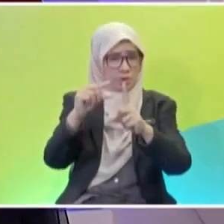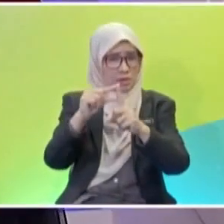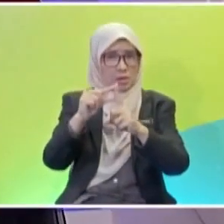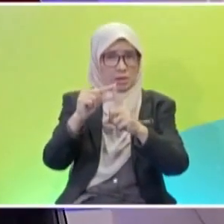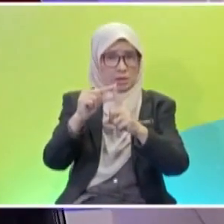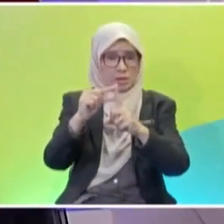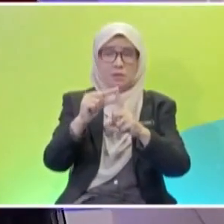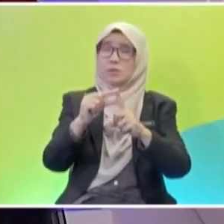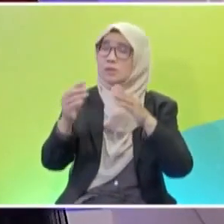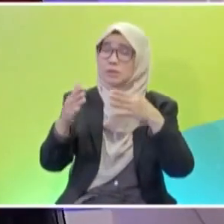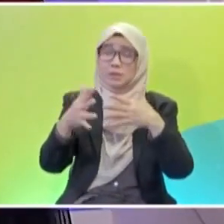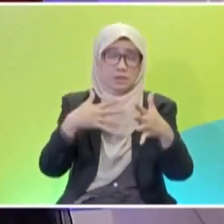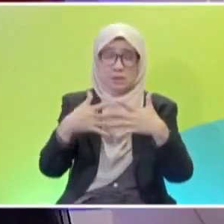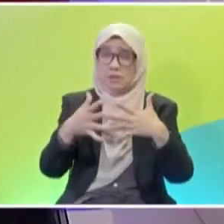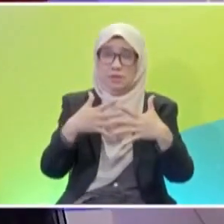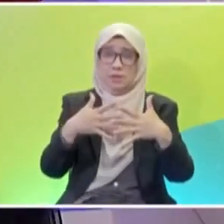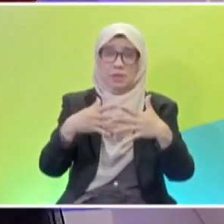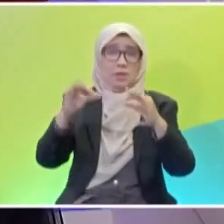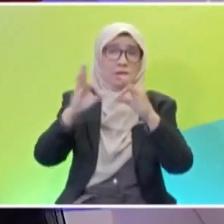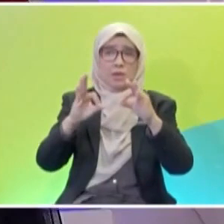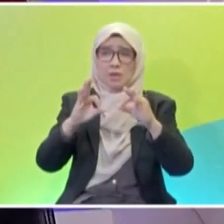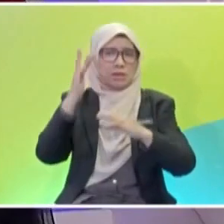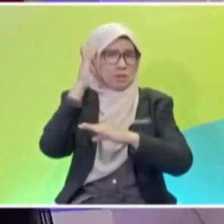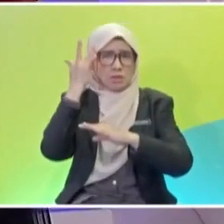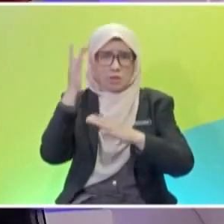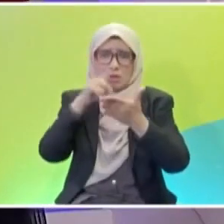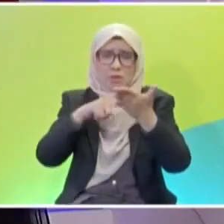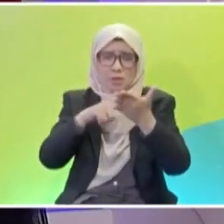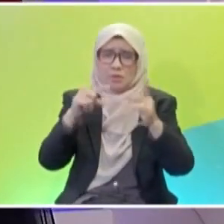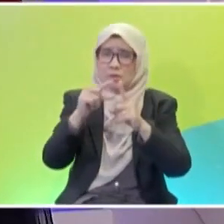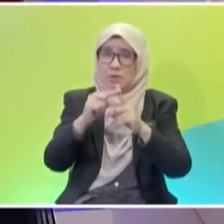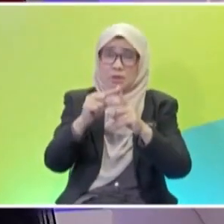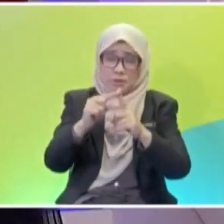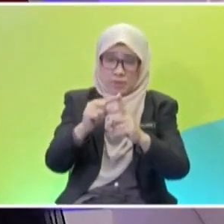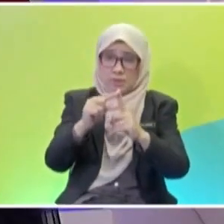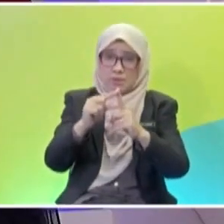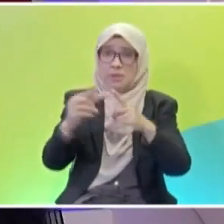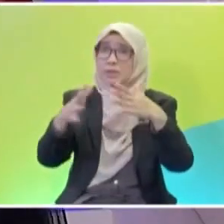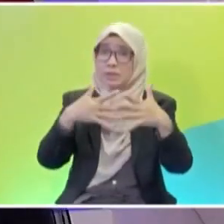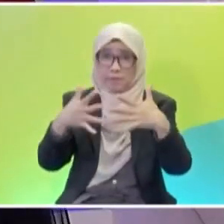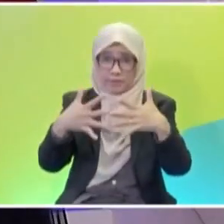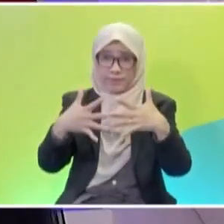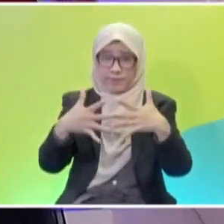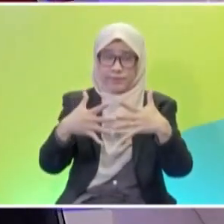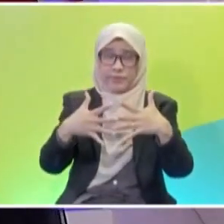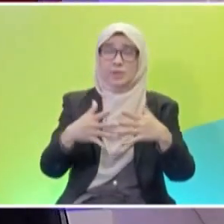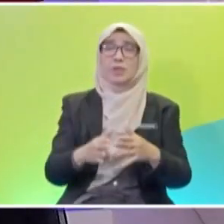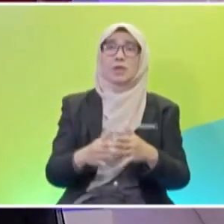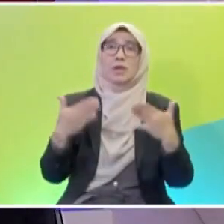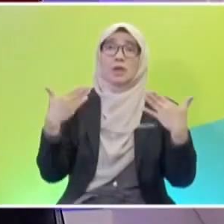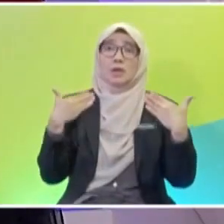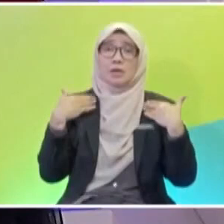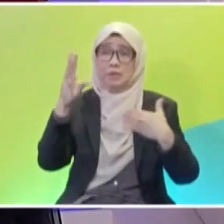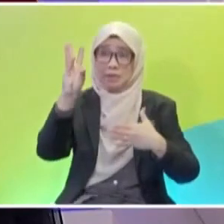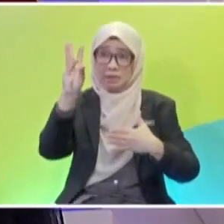It's okay if you don't know all of the words that you read. Chances are, out of the five paragraphs or the 6 paragraphs